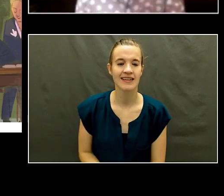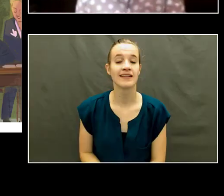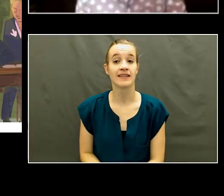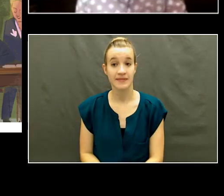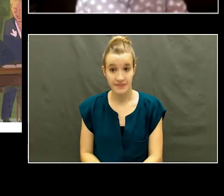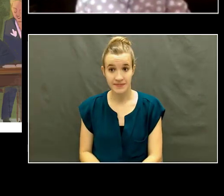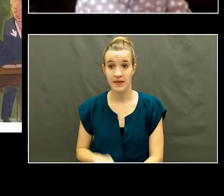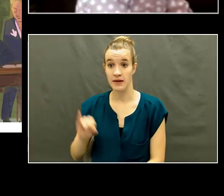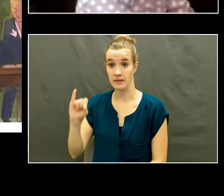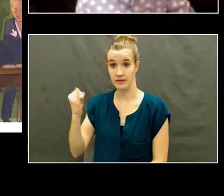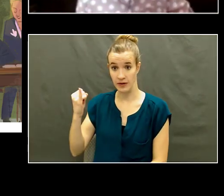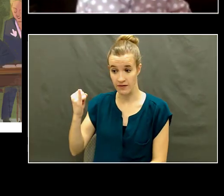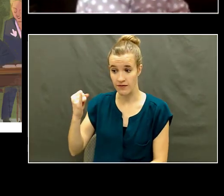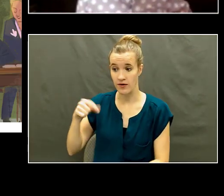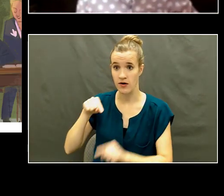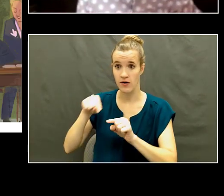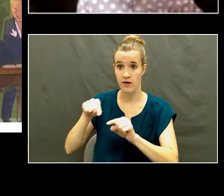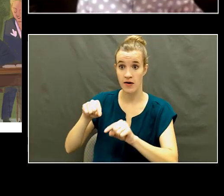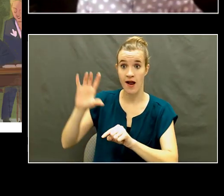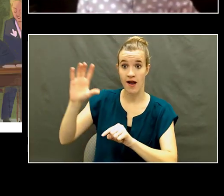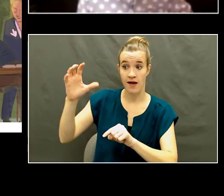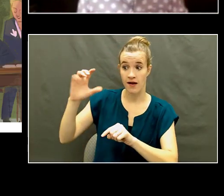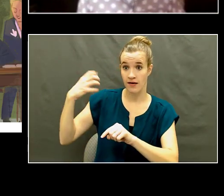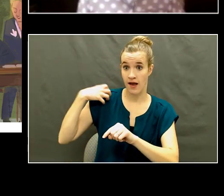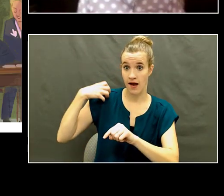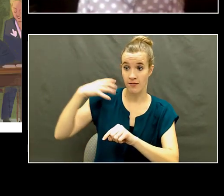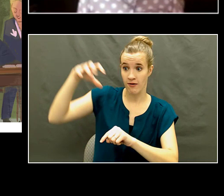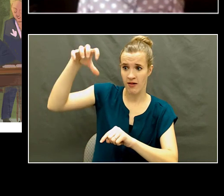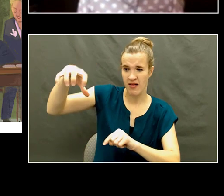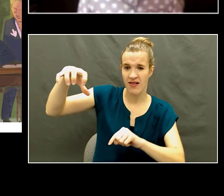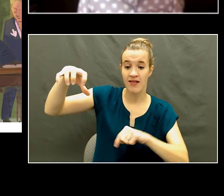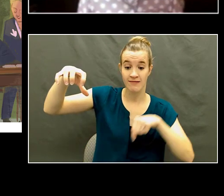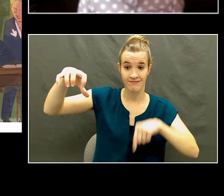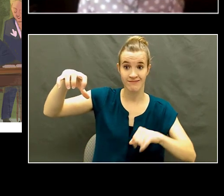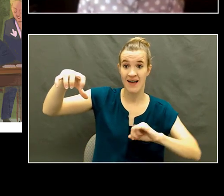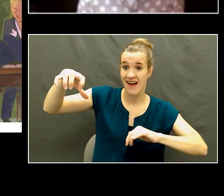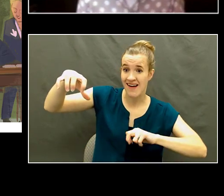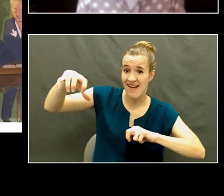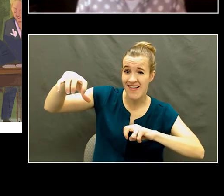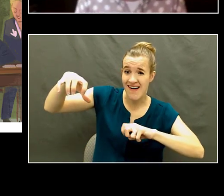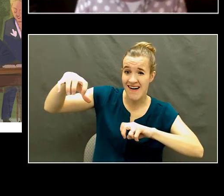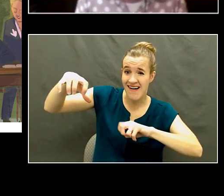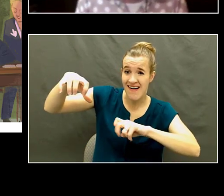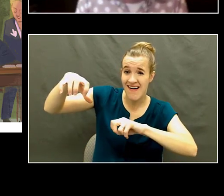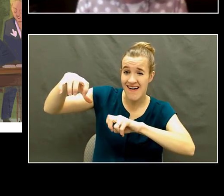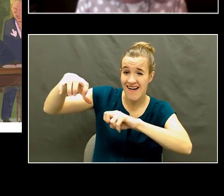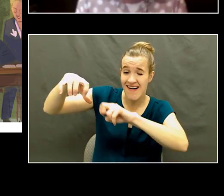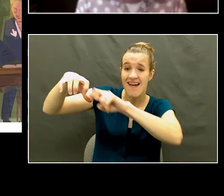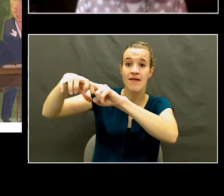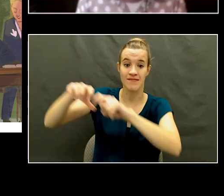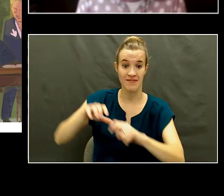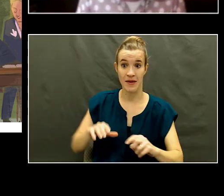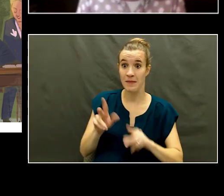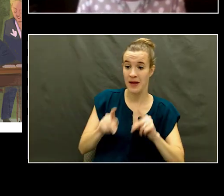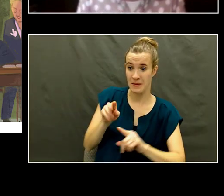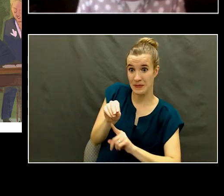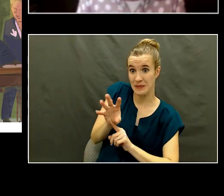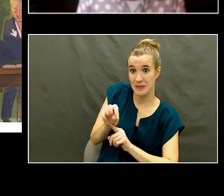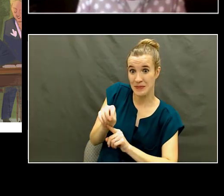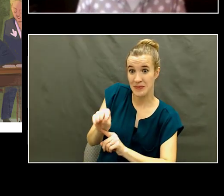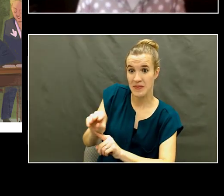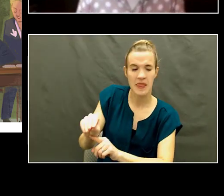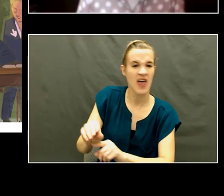Pictures of Jennifer climbing the steps flash around the world. Reporters start talking about the